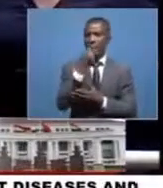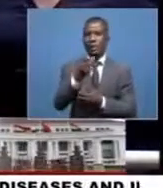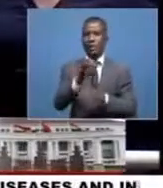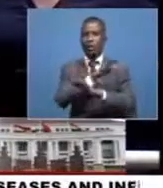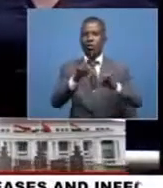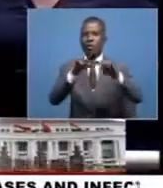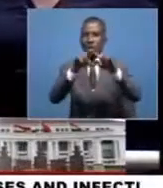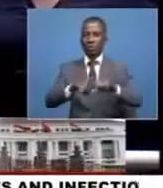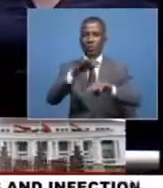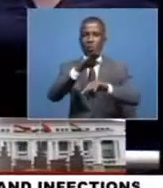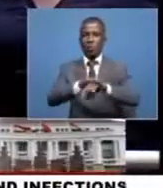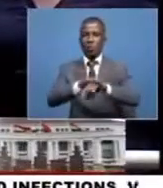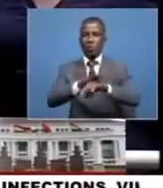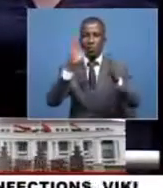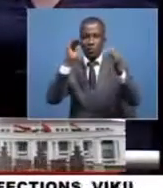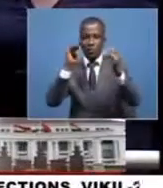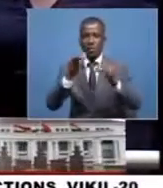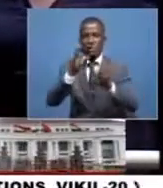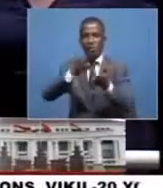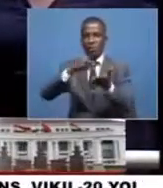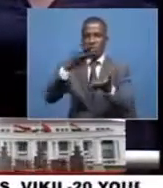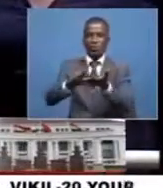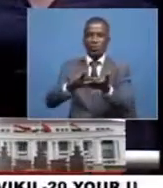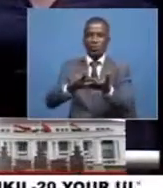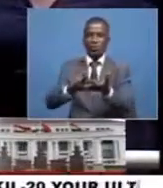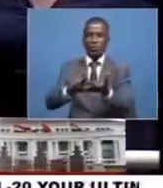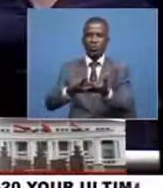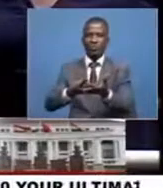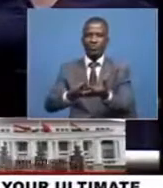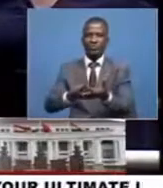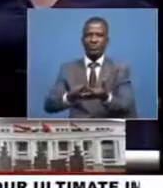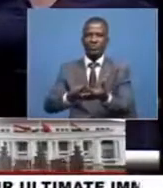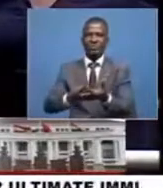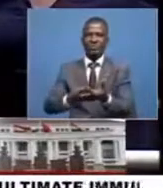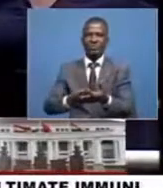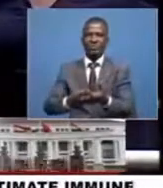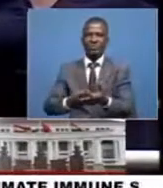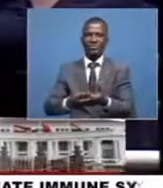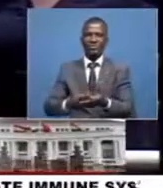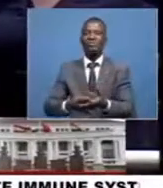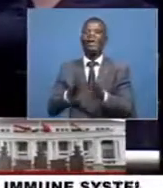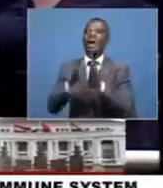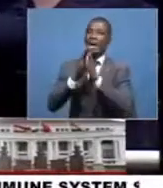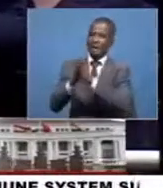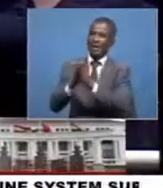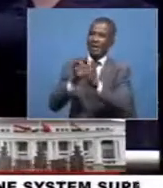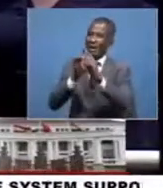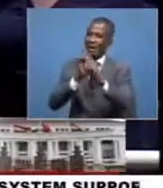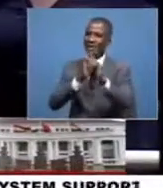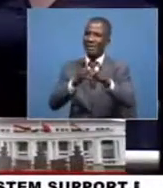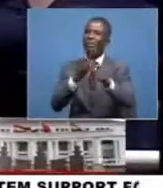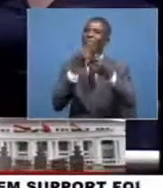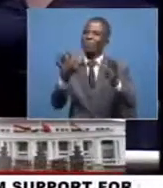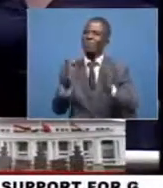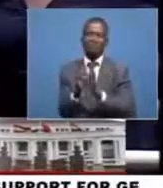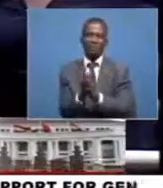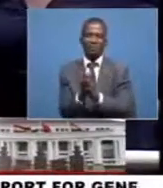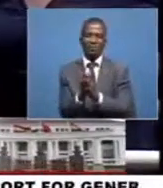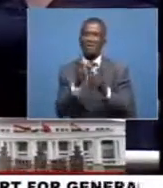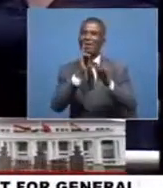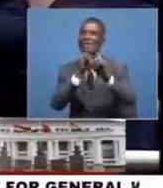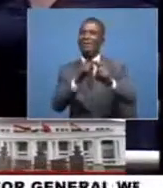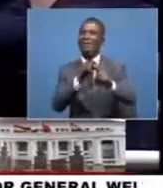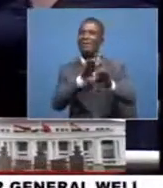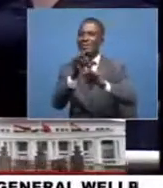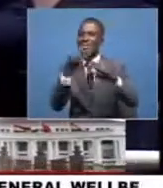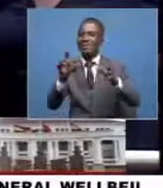or you are not even expecting the witnesses to make a case. I answered the question that there are specific questions that she